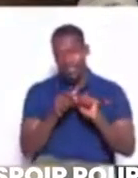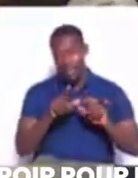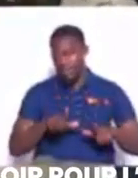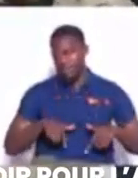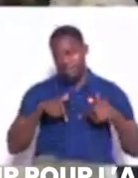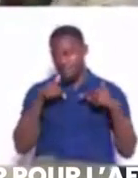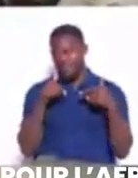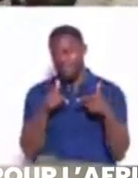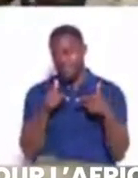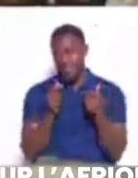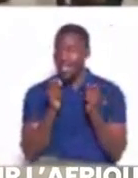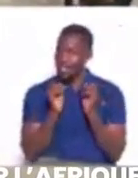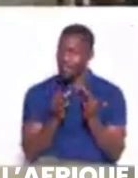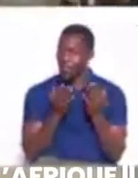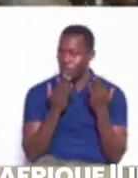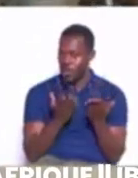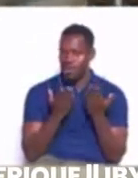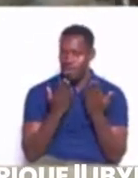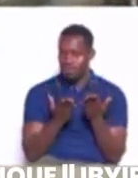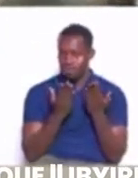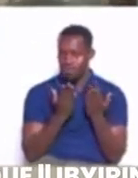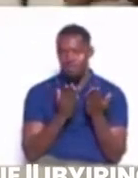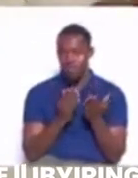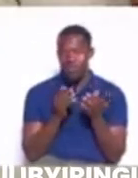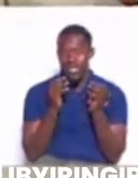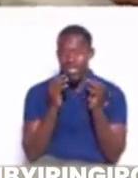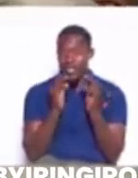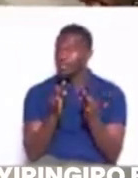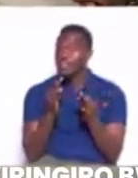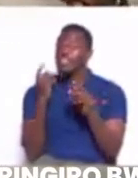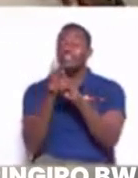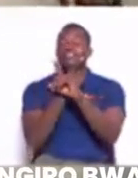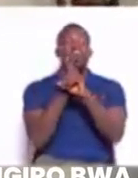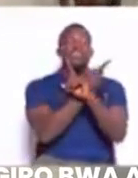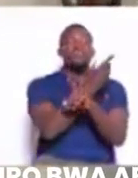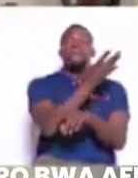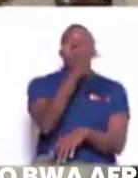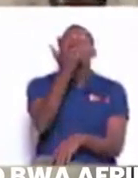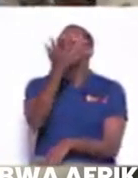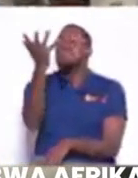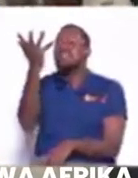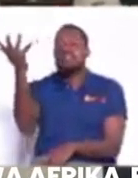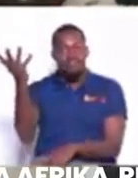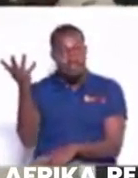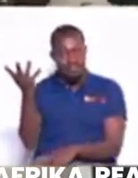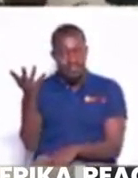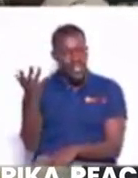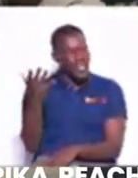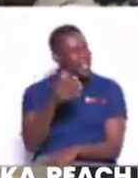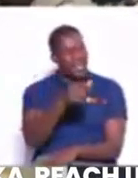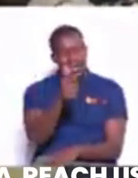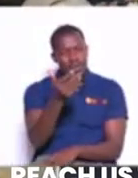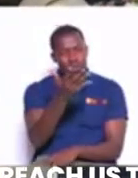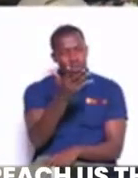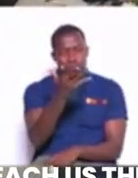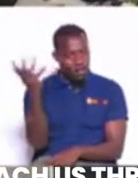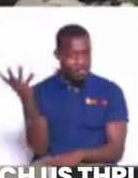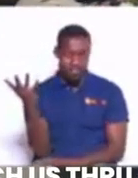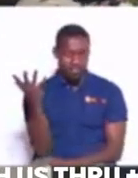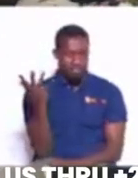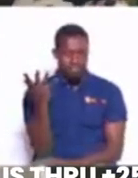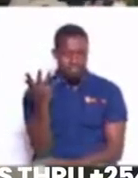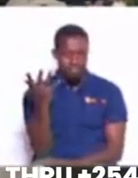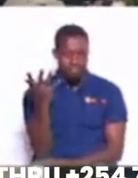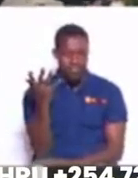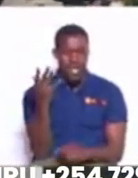one of our sites, kama uko katika vituo vyetu mahala fulani pale, wherever you might be, popote ulipo, pastors, join